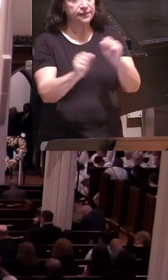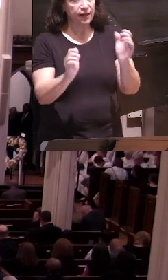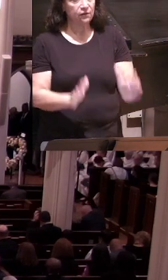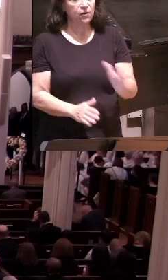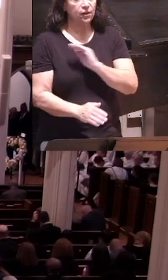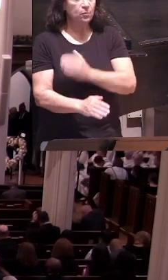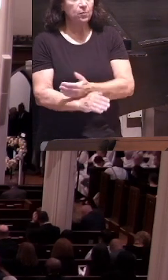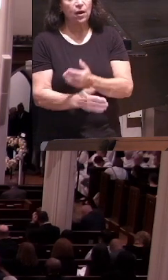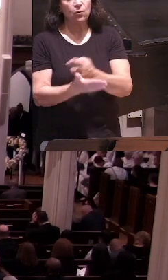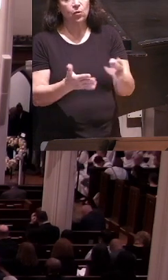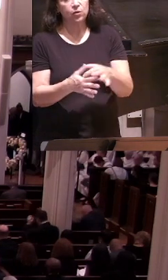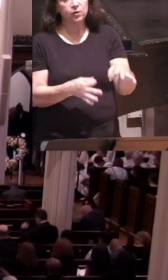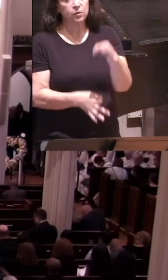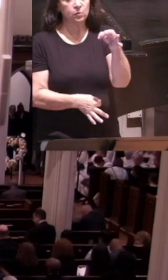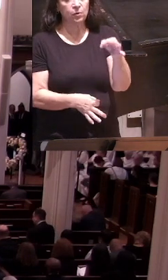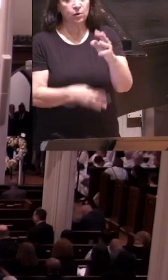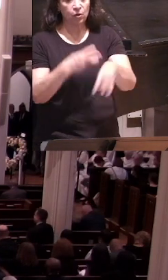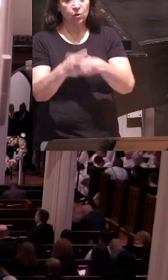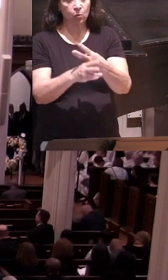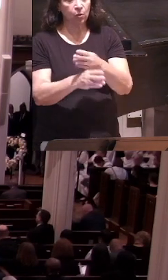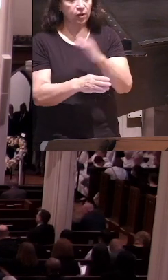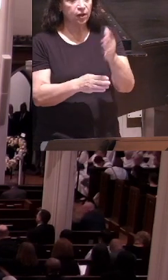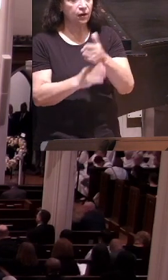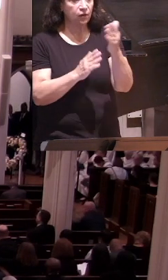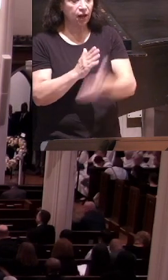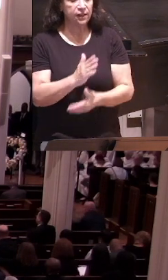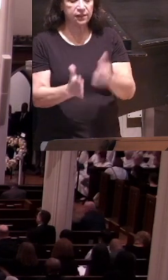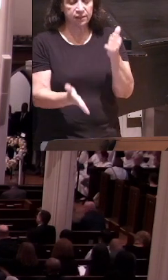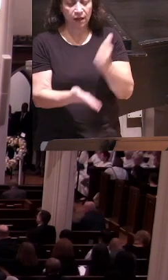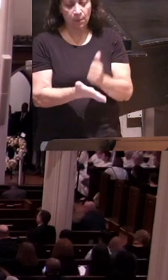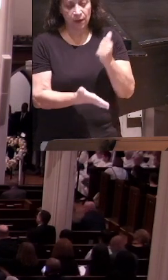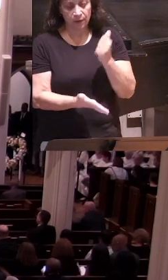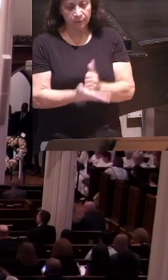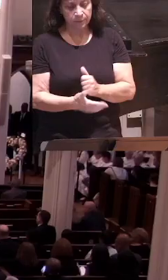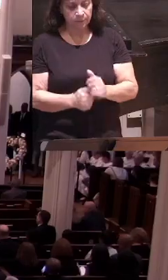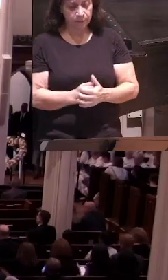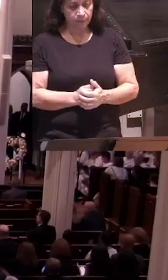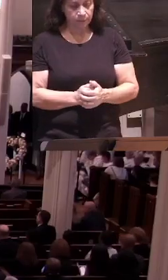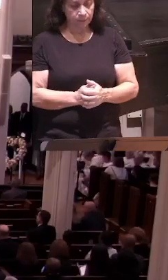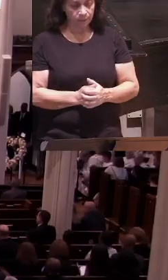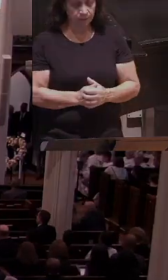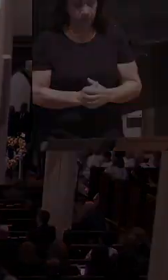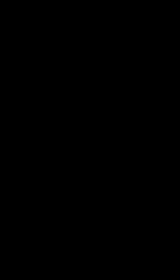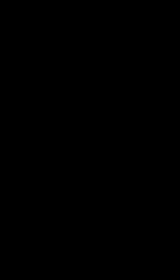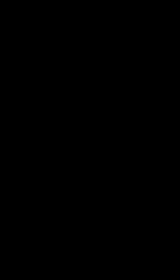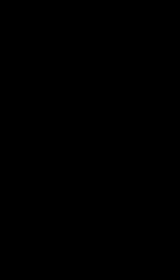Spirit, world without end. Amen. Amen. Amen.